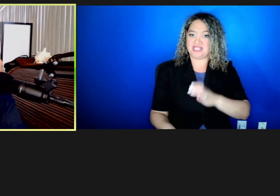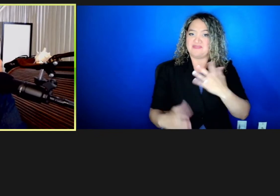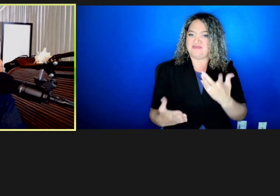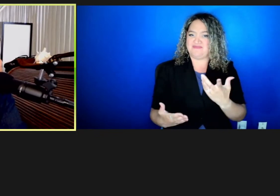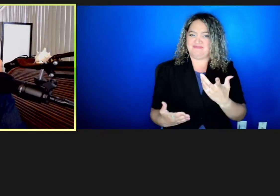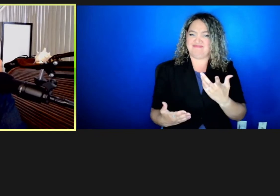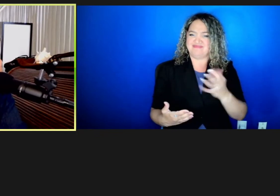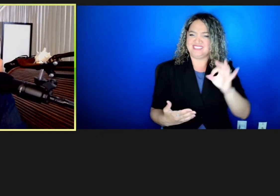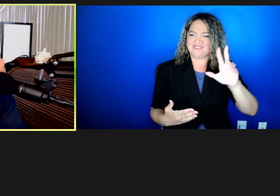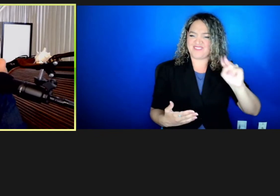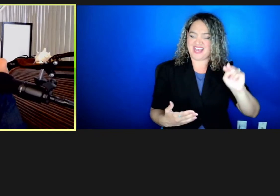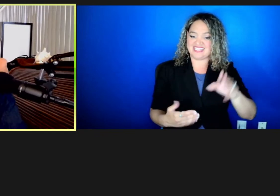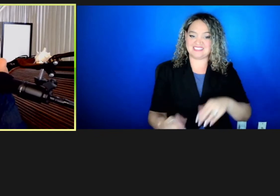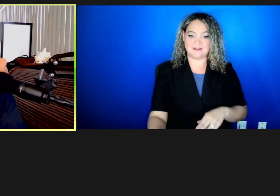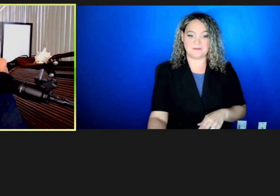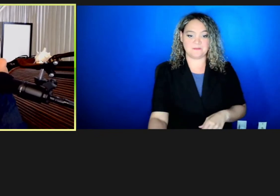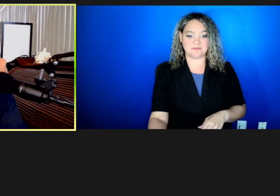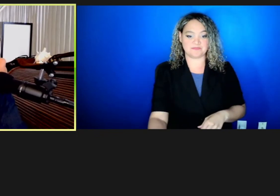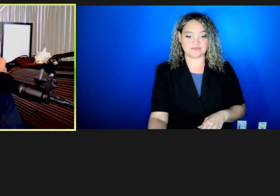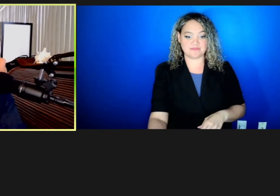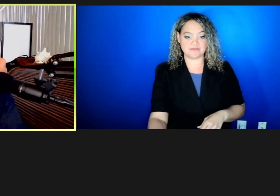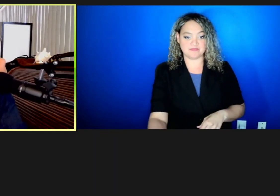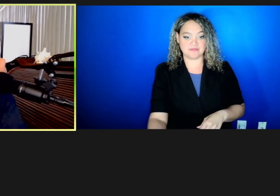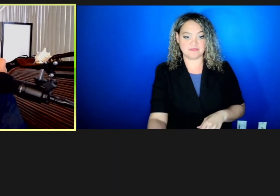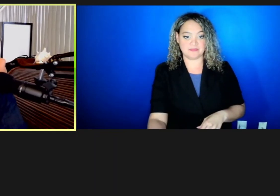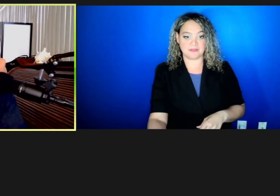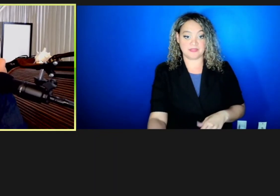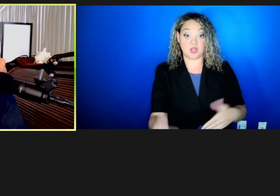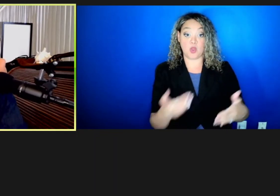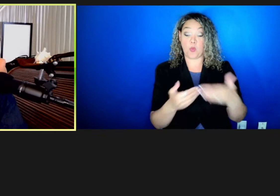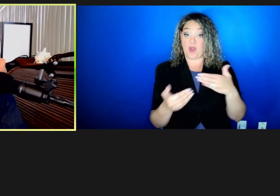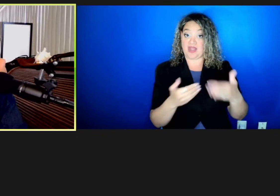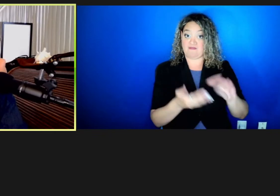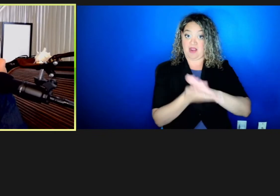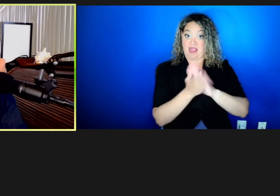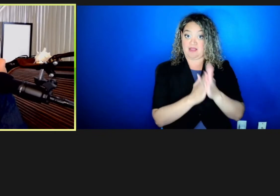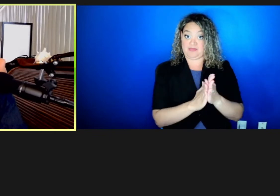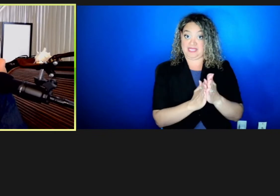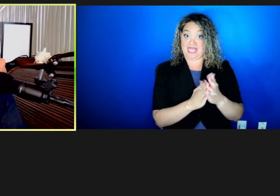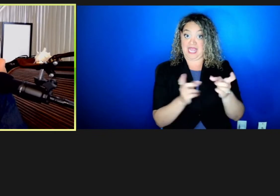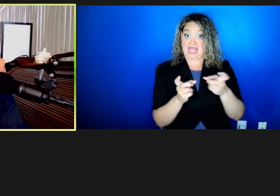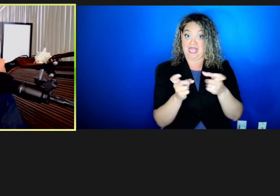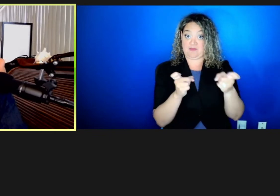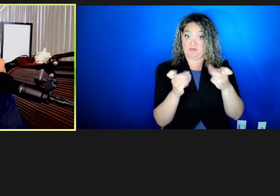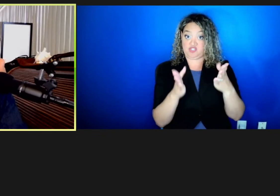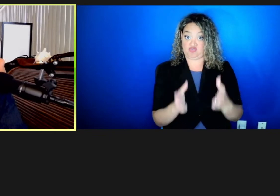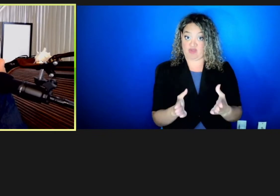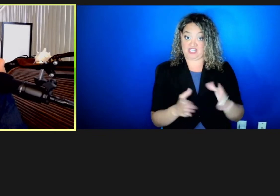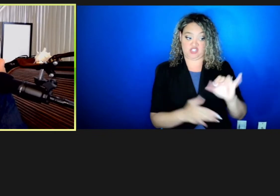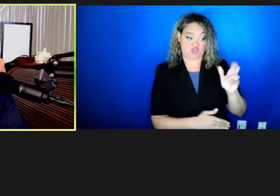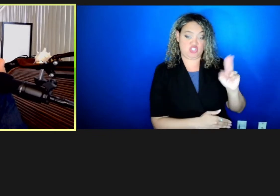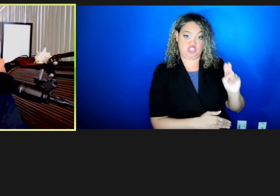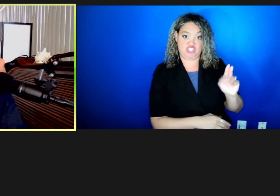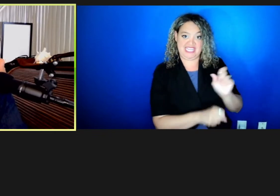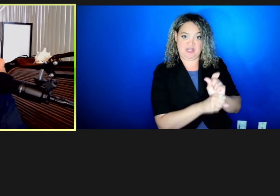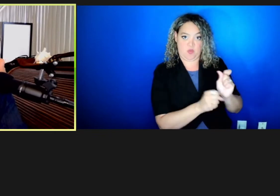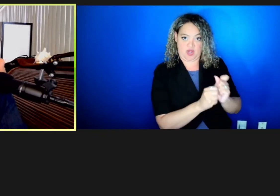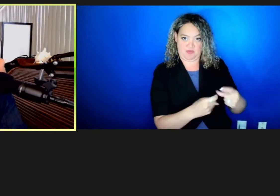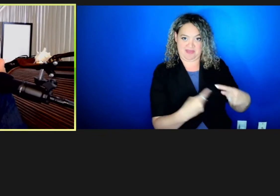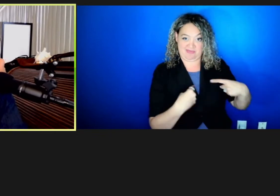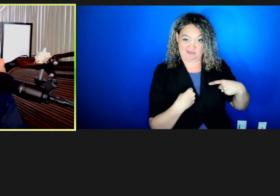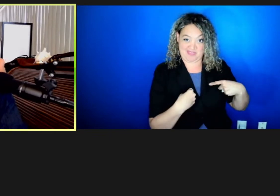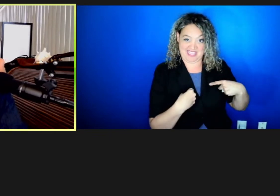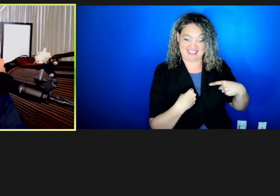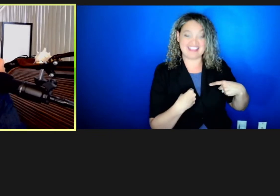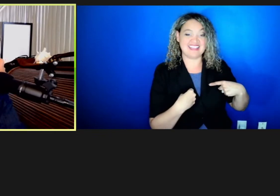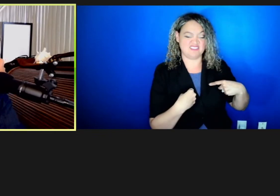fun. When I became rehab director, Jean was one of my subordinates and a friend. As